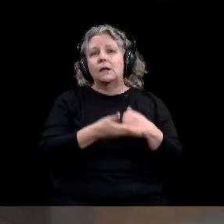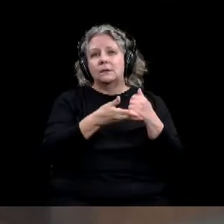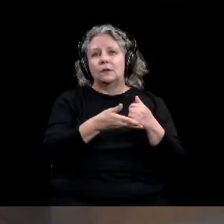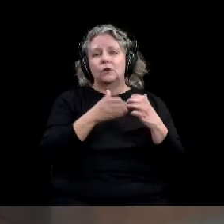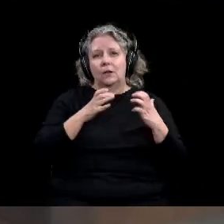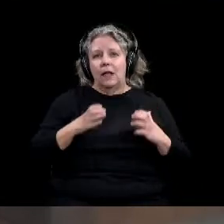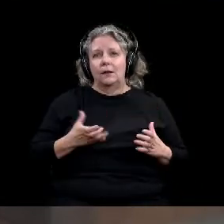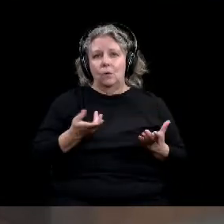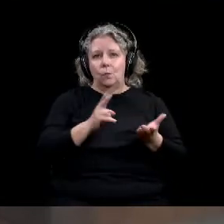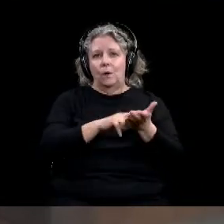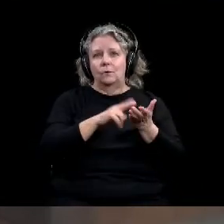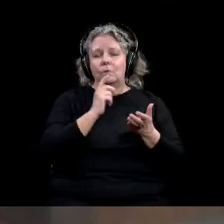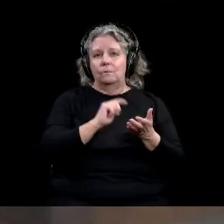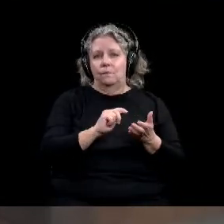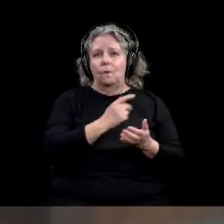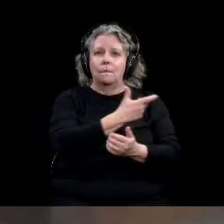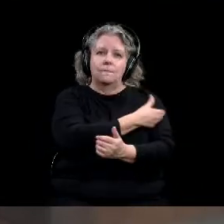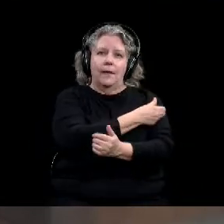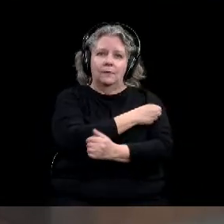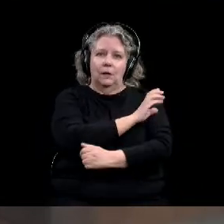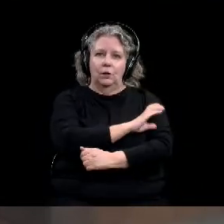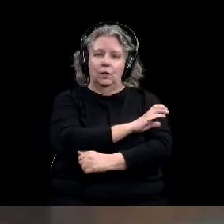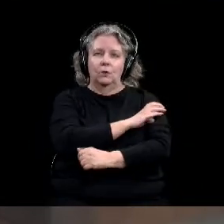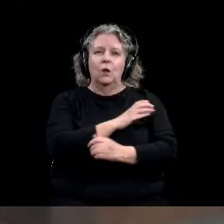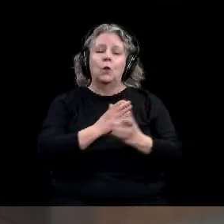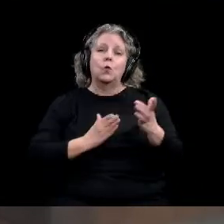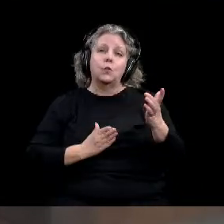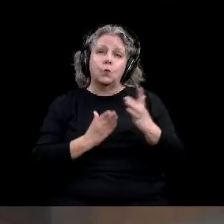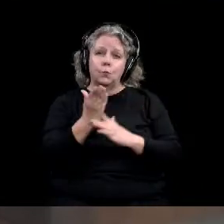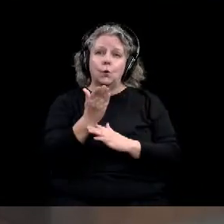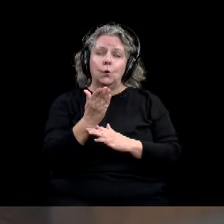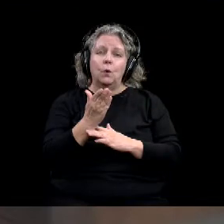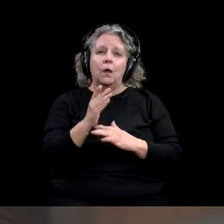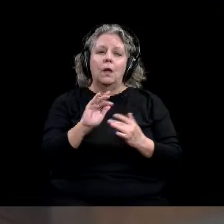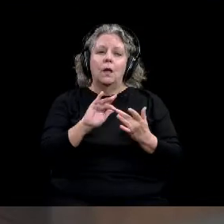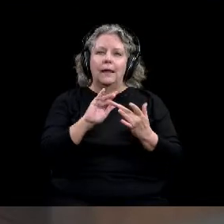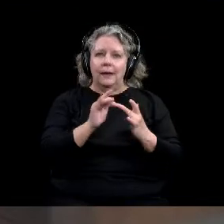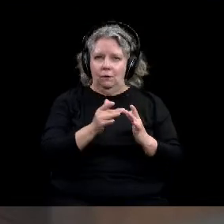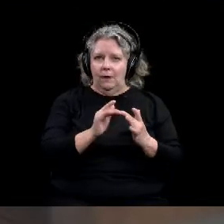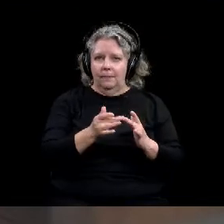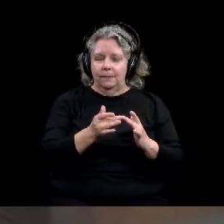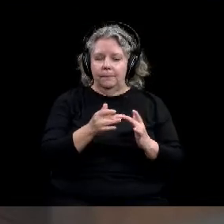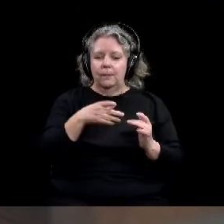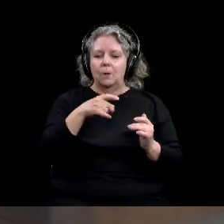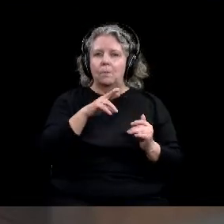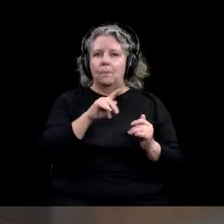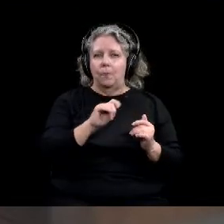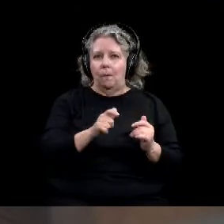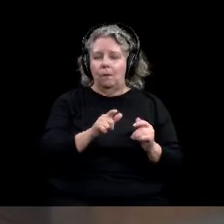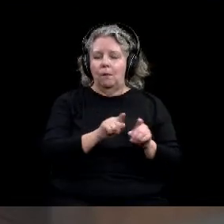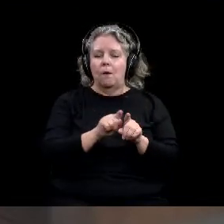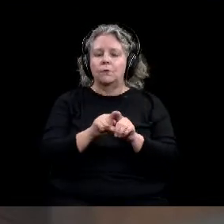portal. And we also have our public information bilingual hotline, which is